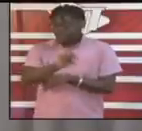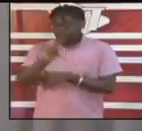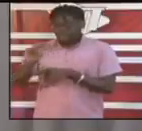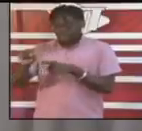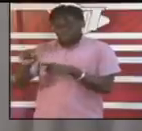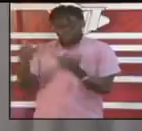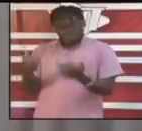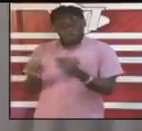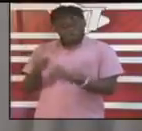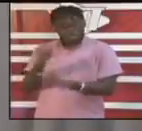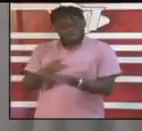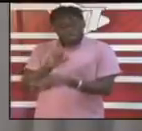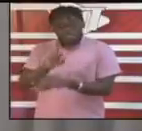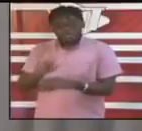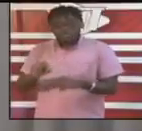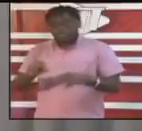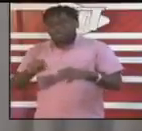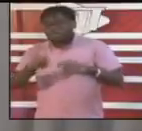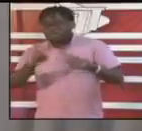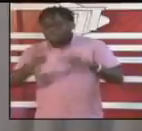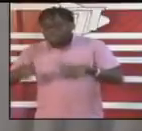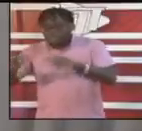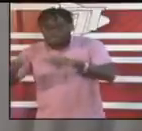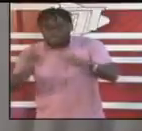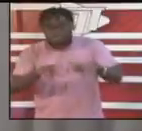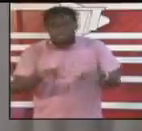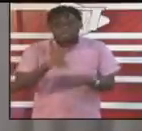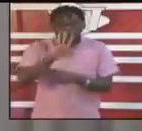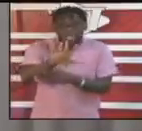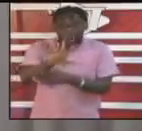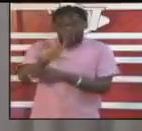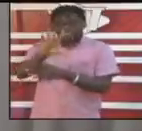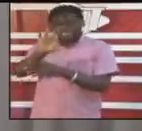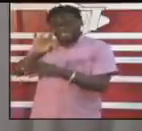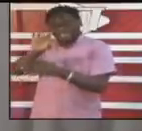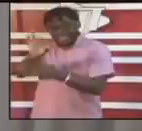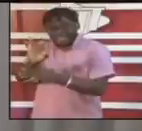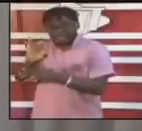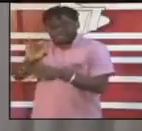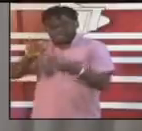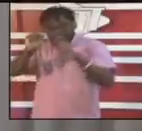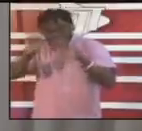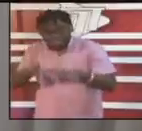far, 5,089. Total number of unique patients tests,